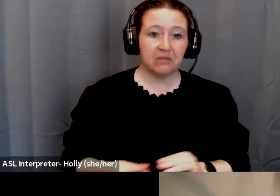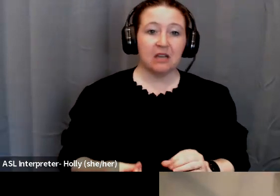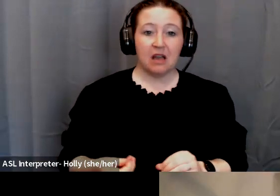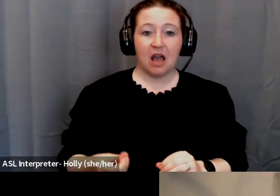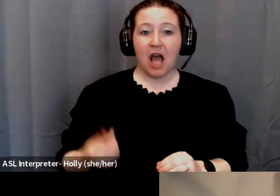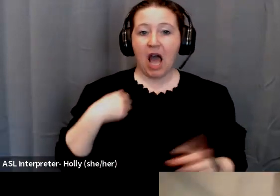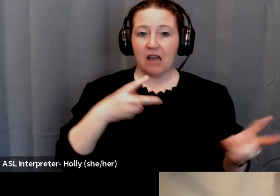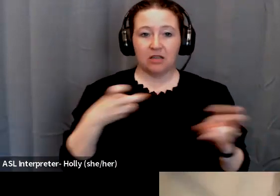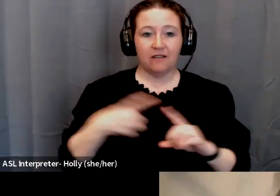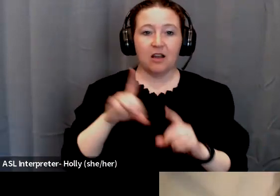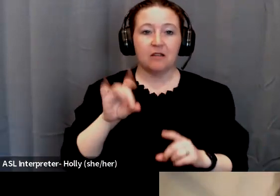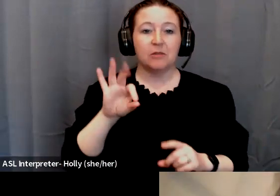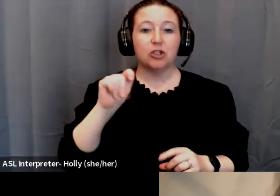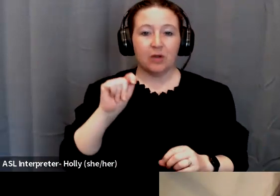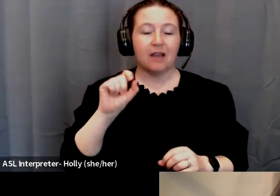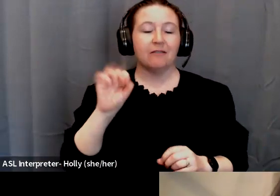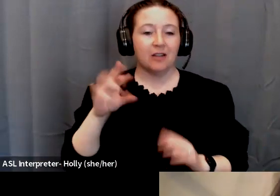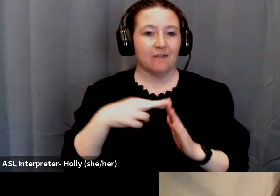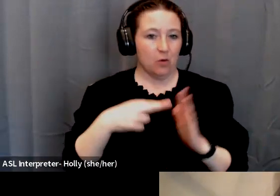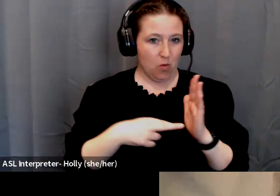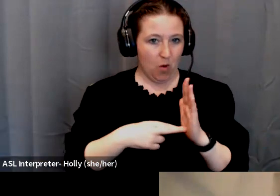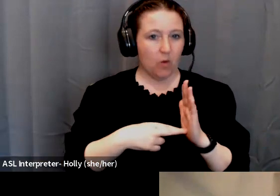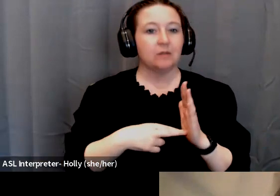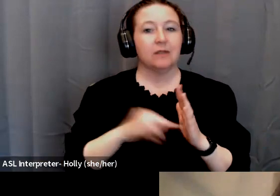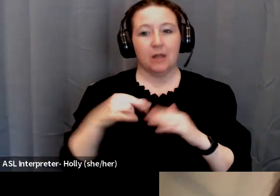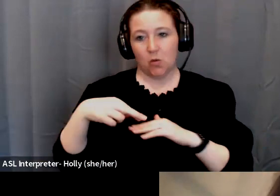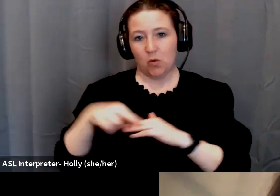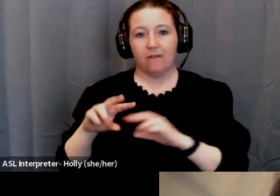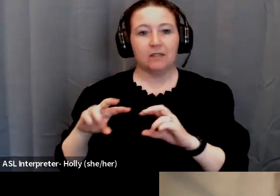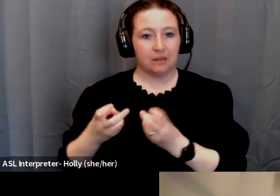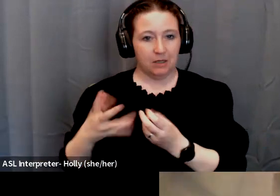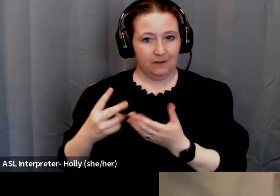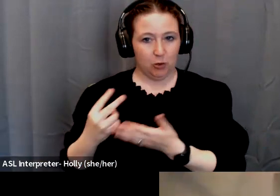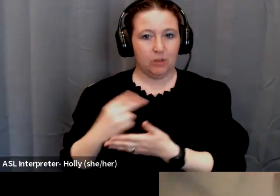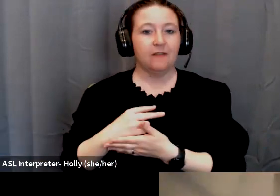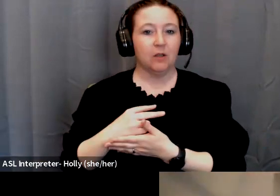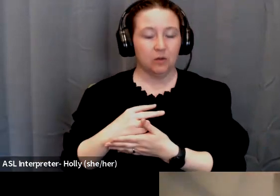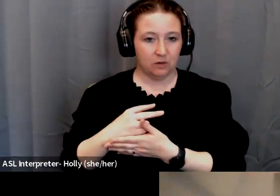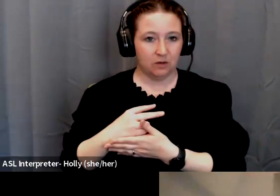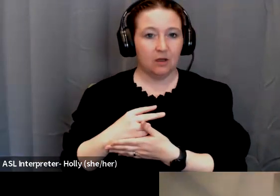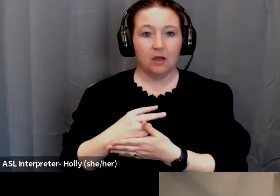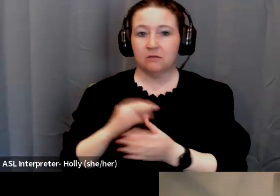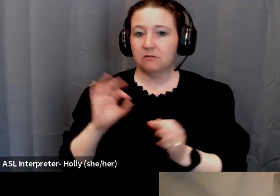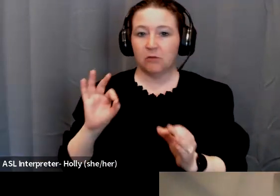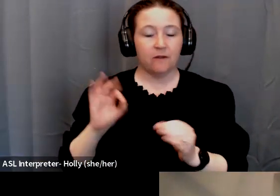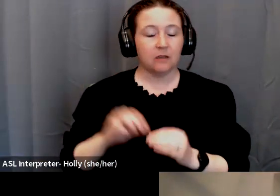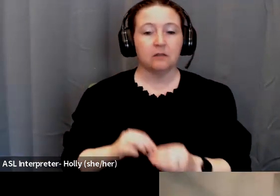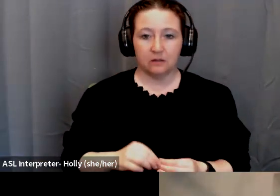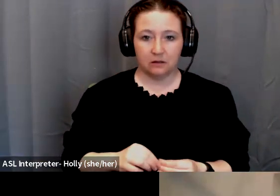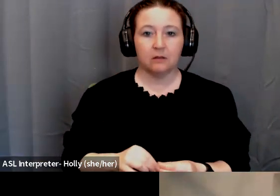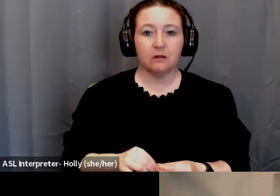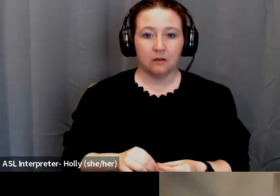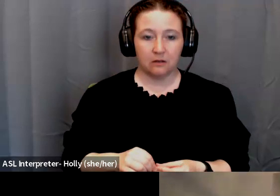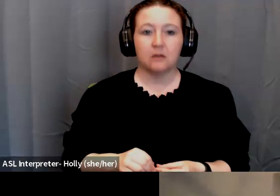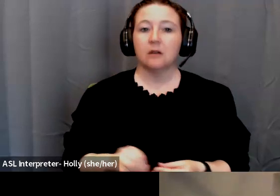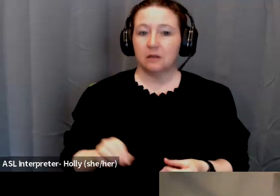from the draft of the rules that the reference committee had reviewed. And that's perfect, right? Because it